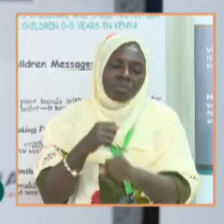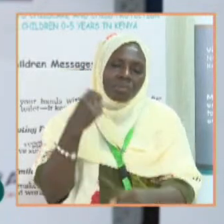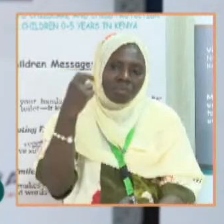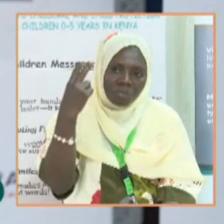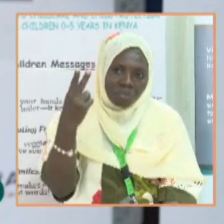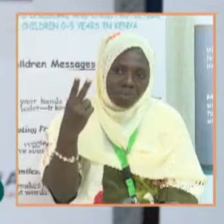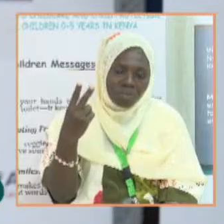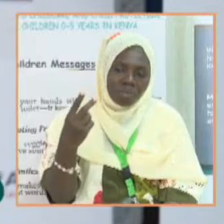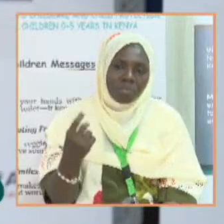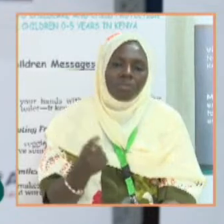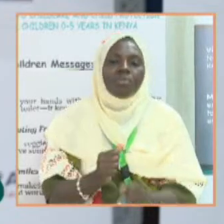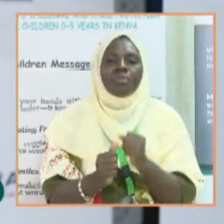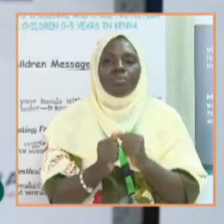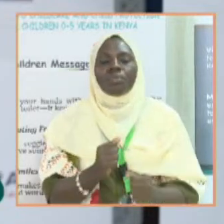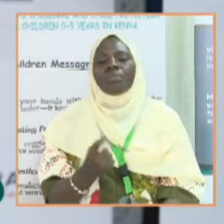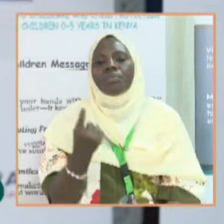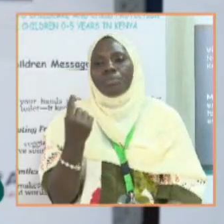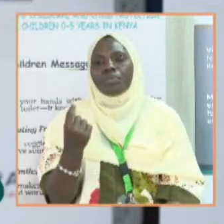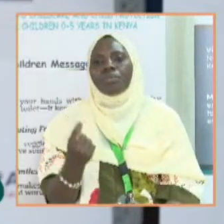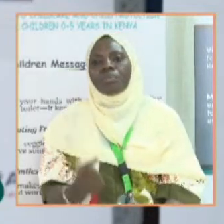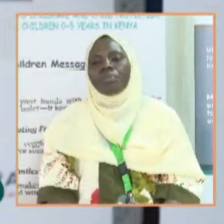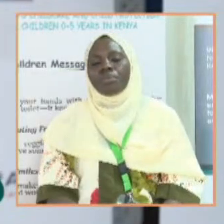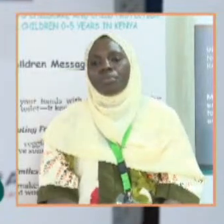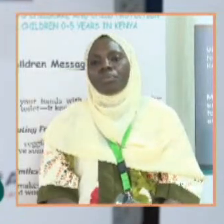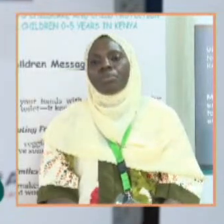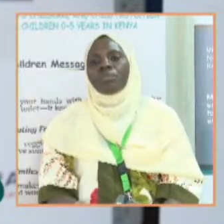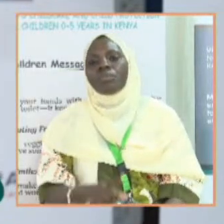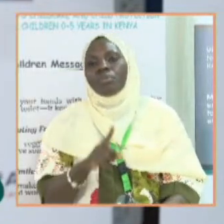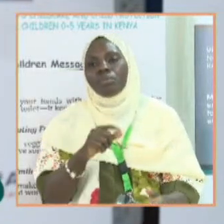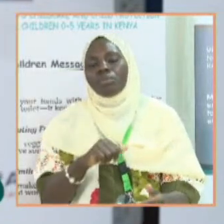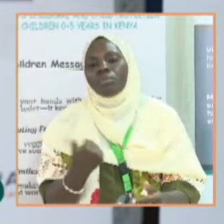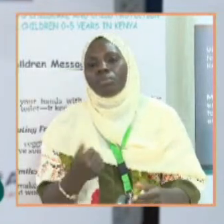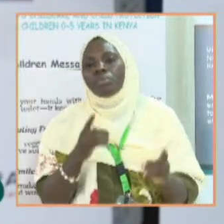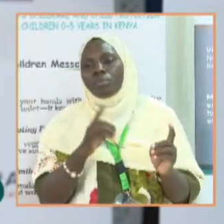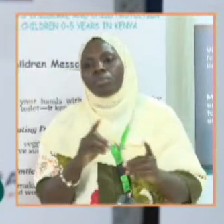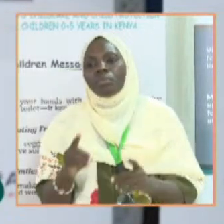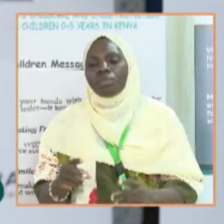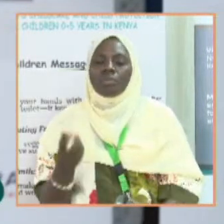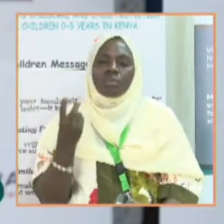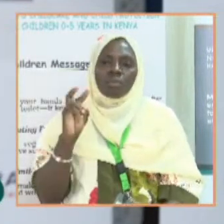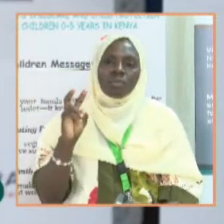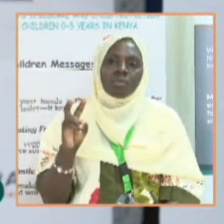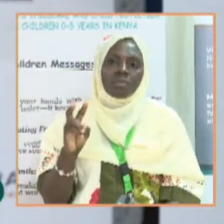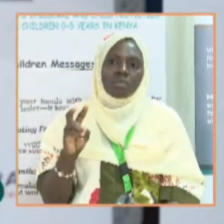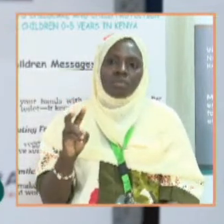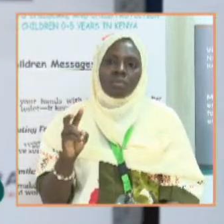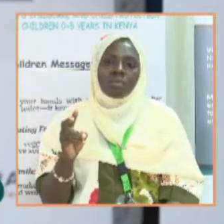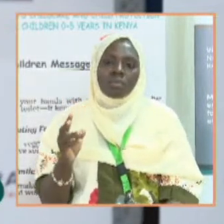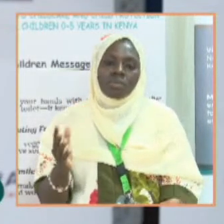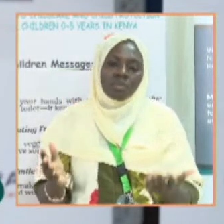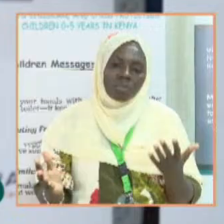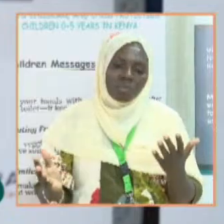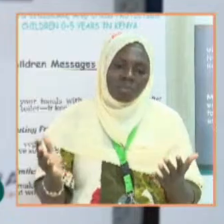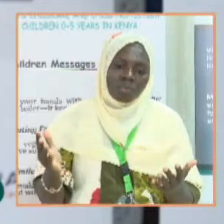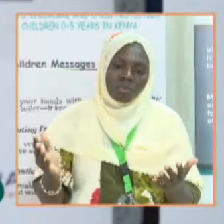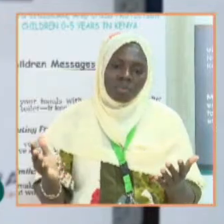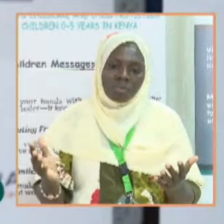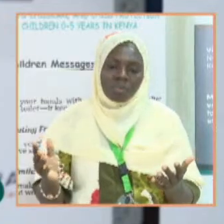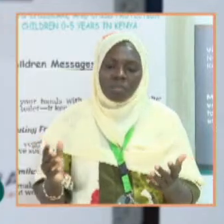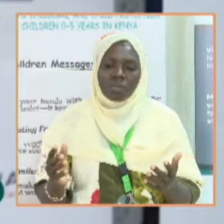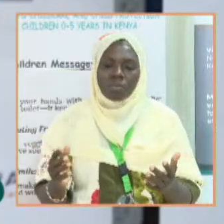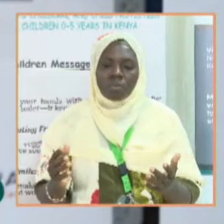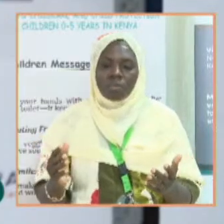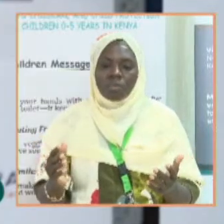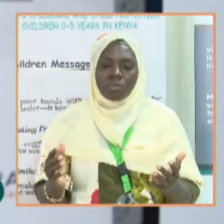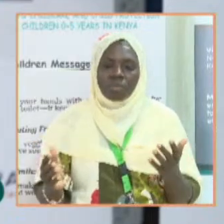thing. The other thing we did was we did an average of the 47 counties